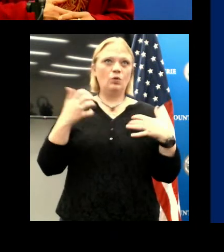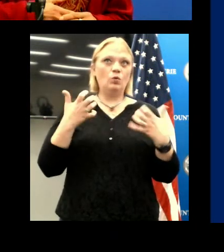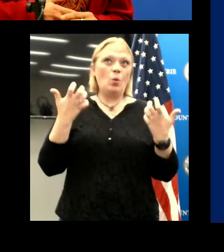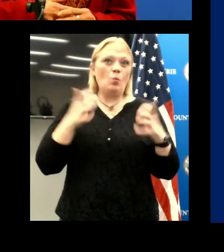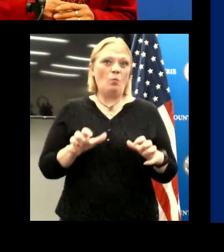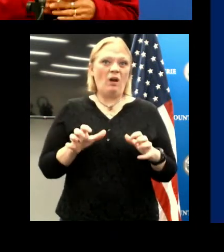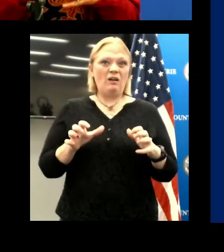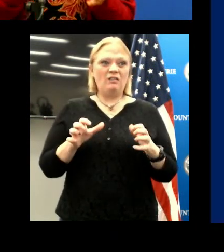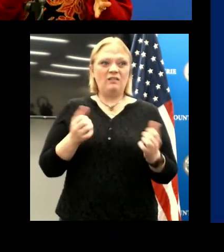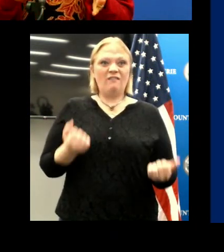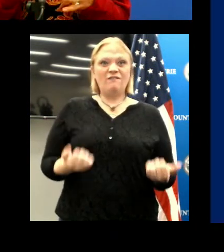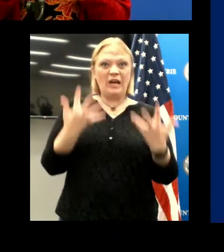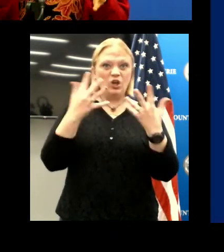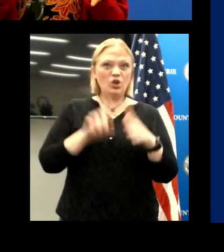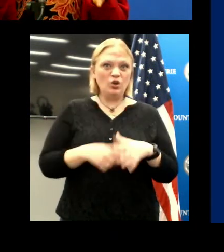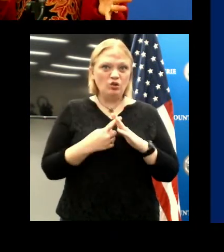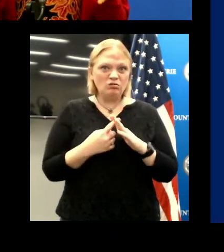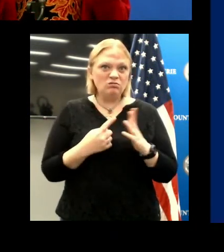fire.